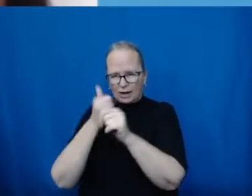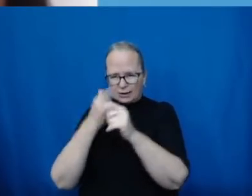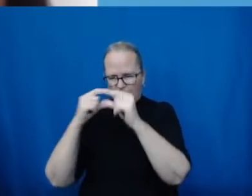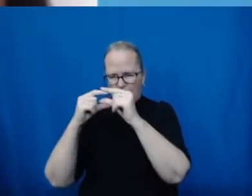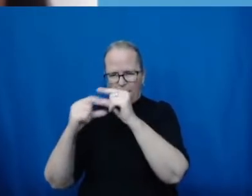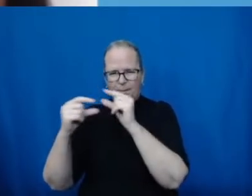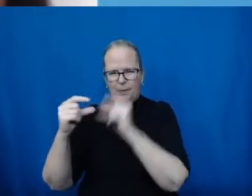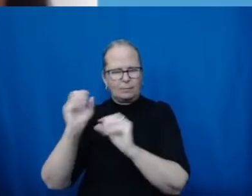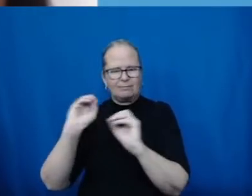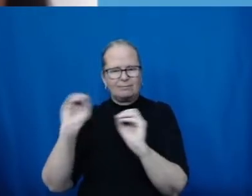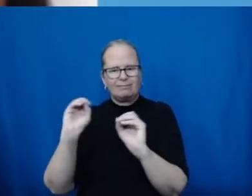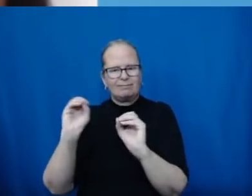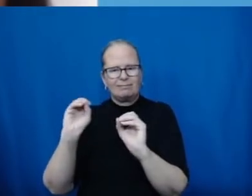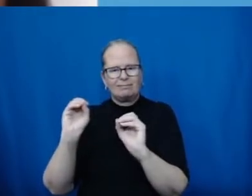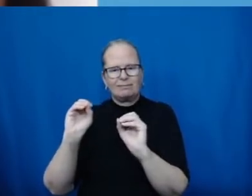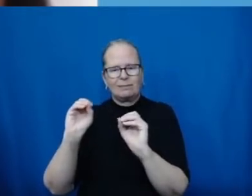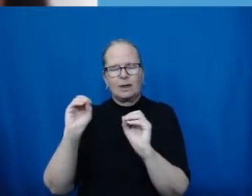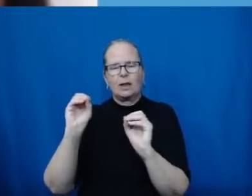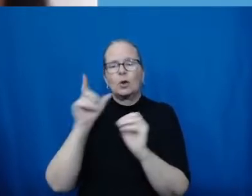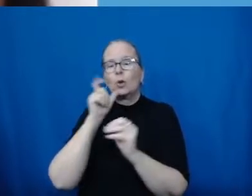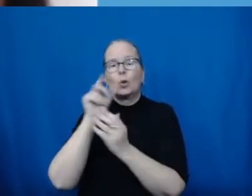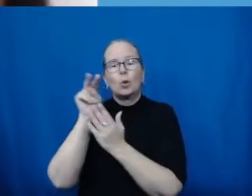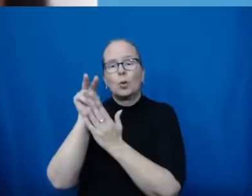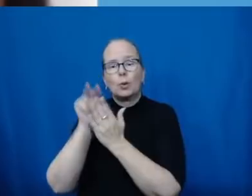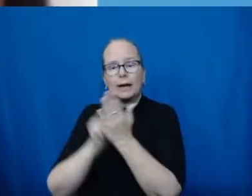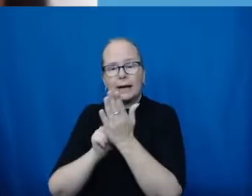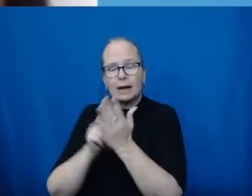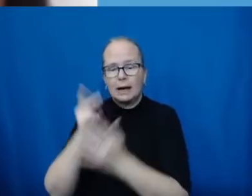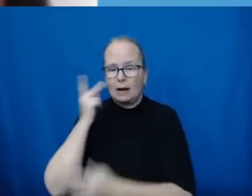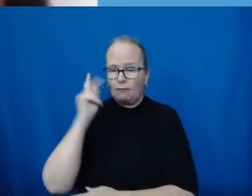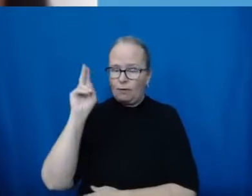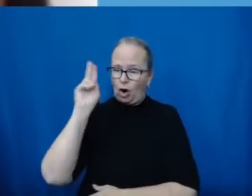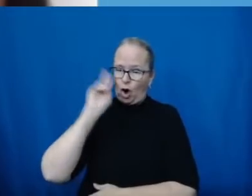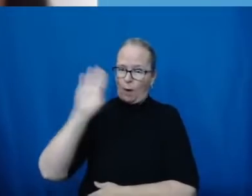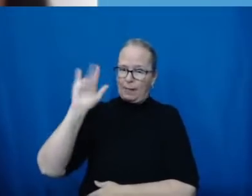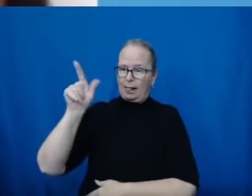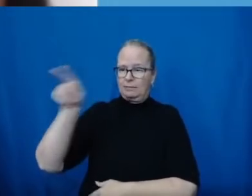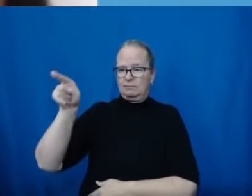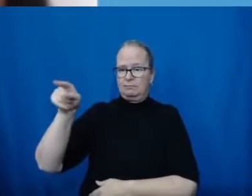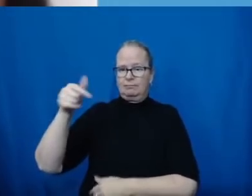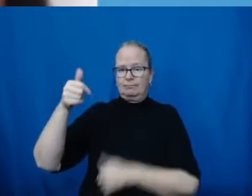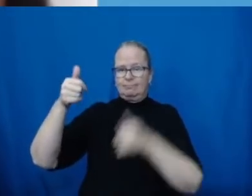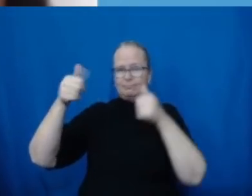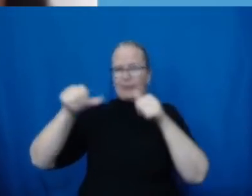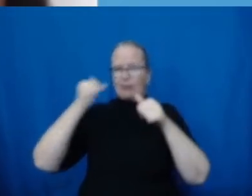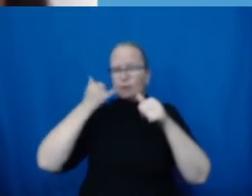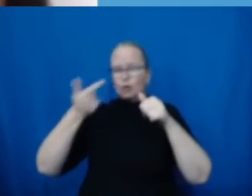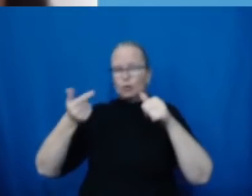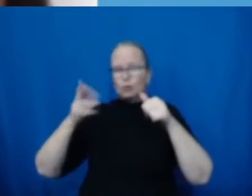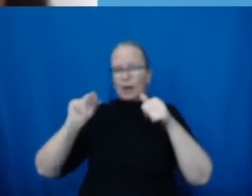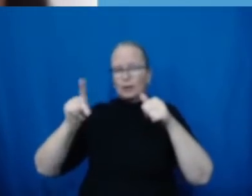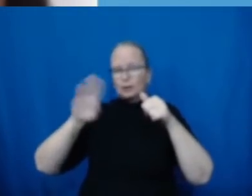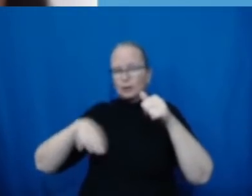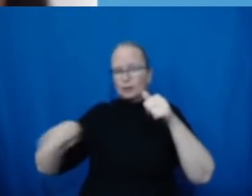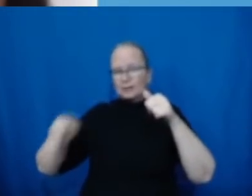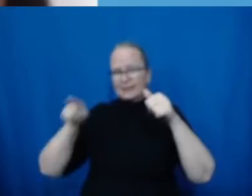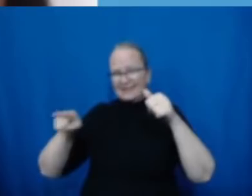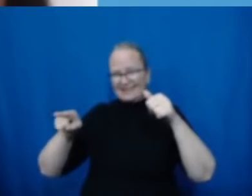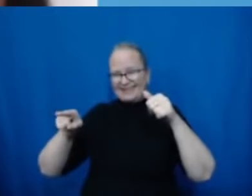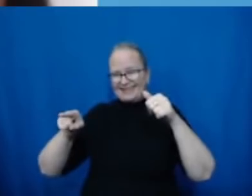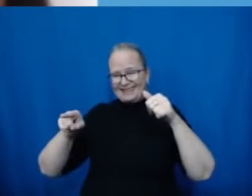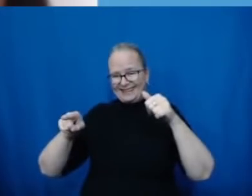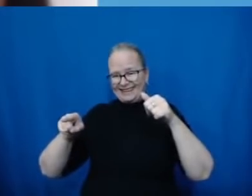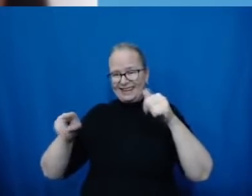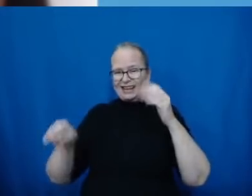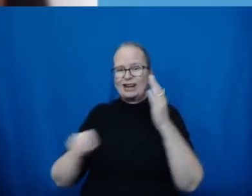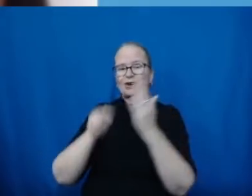on his Facebook page reading this, if you're the person on their social media feeds who is making yourself available in a